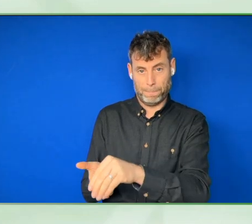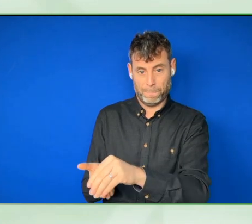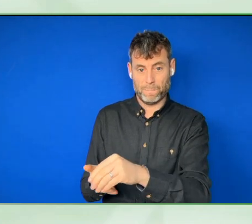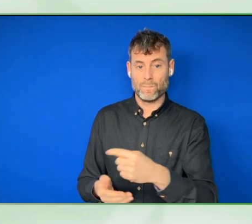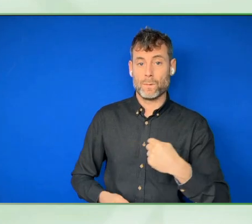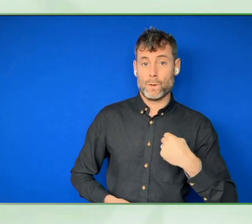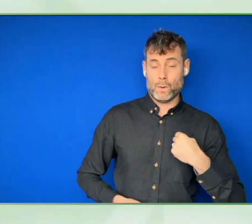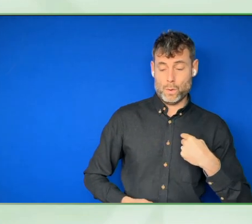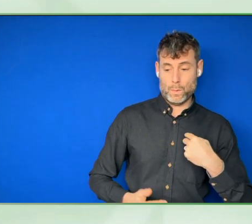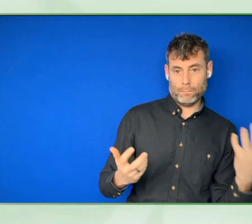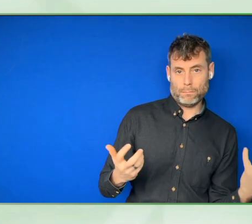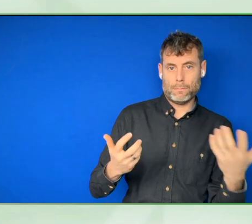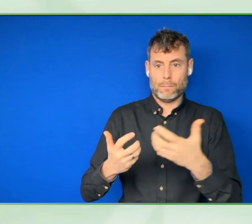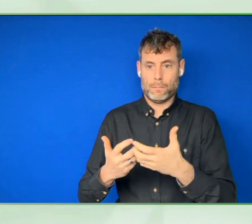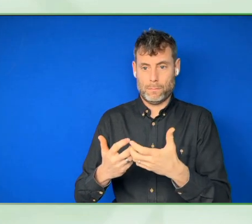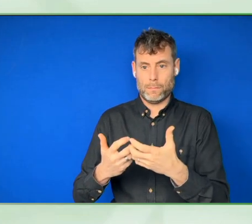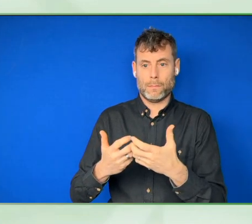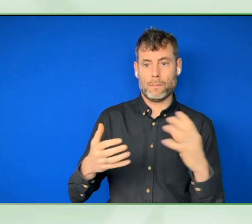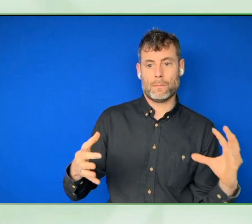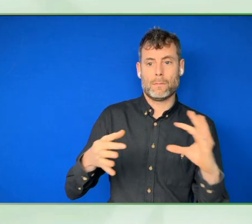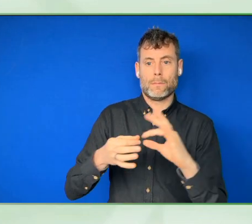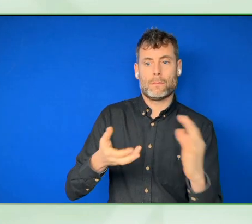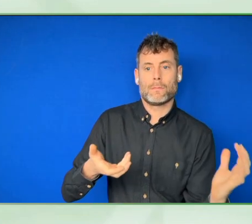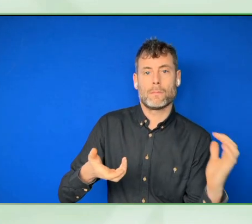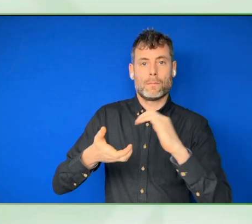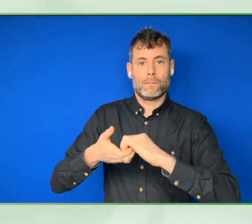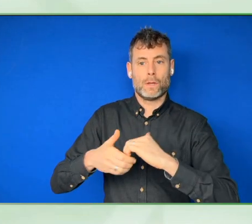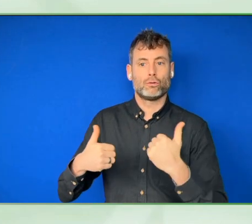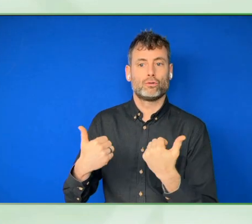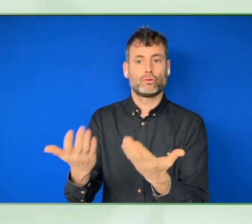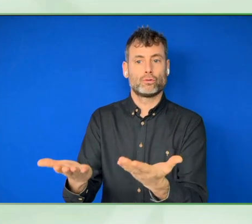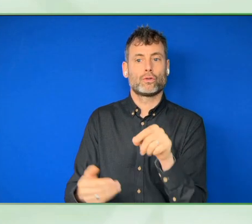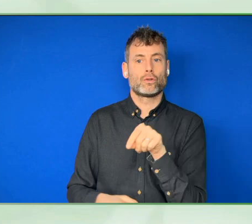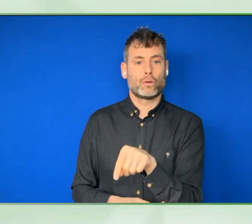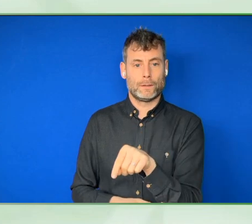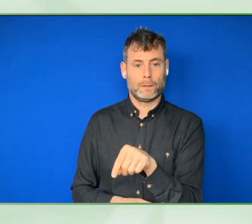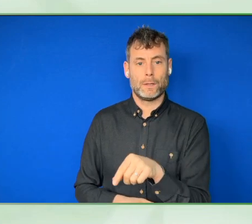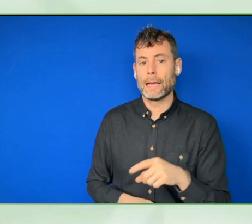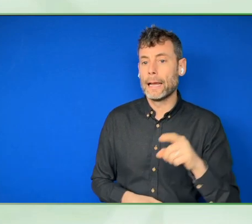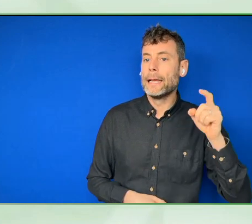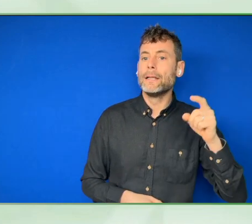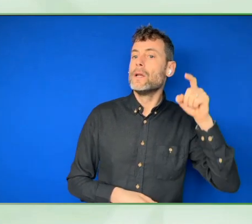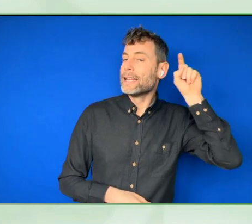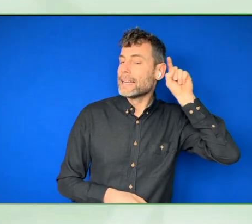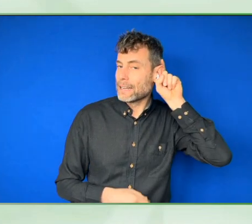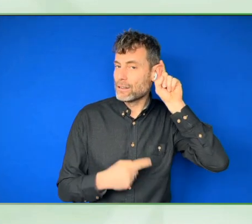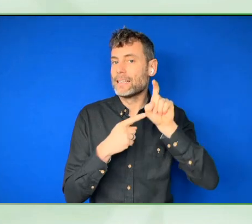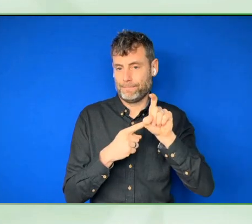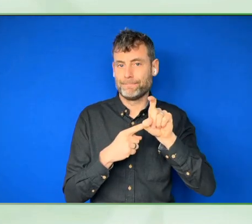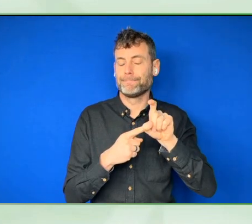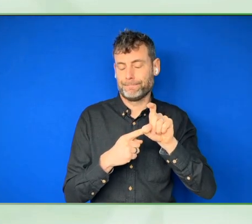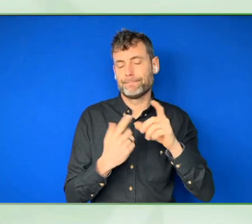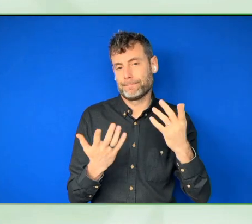are sustainable. About services, about hearing aids, yes. Now we are working with donors. We present